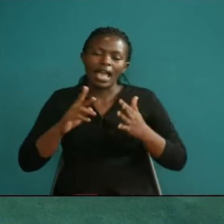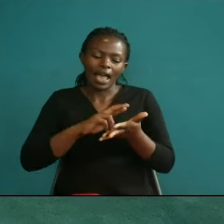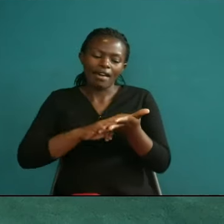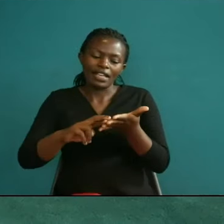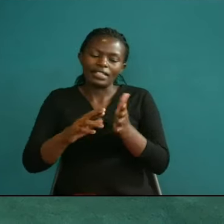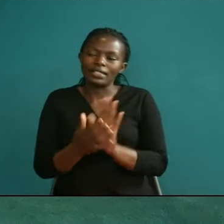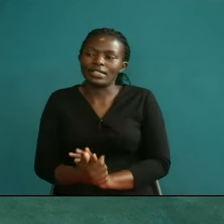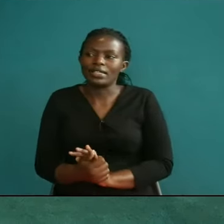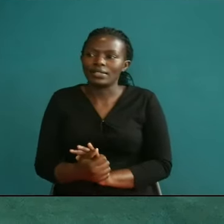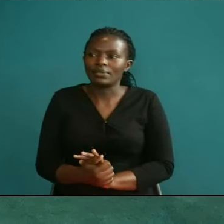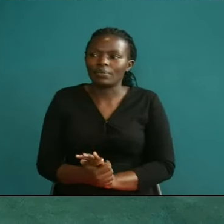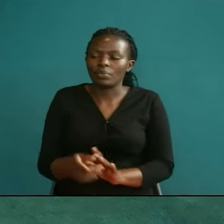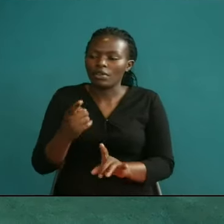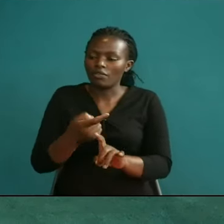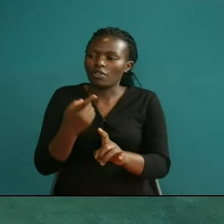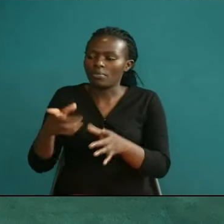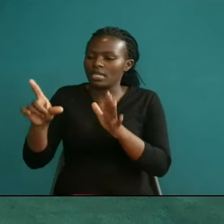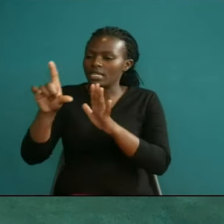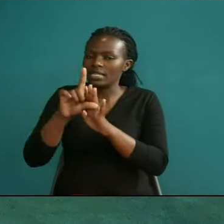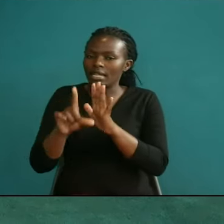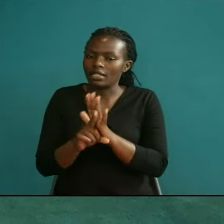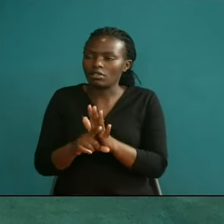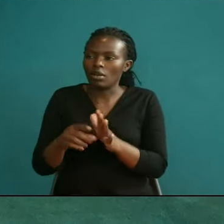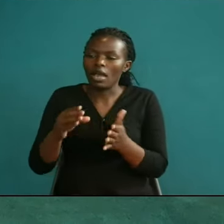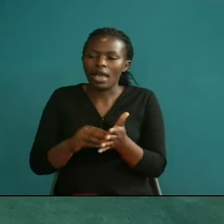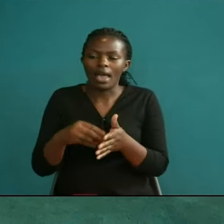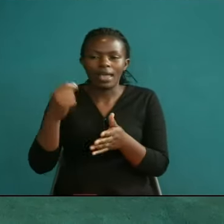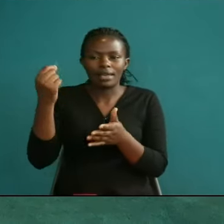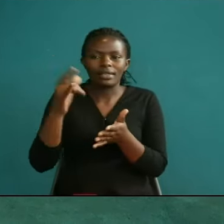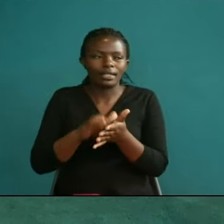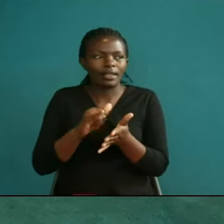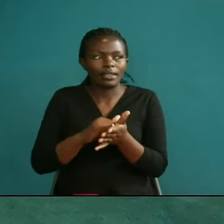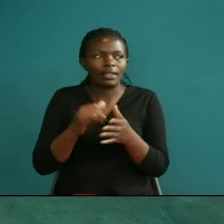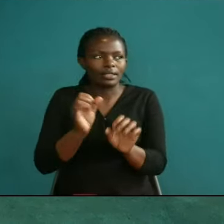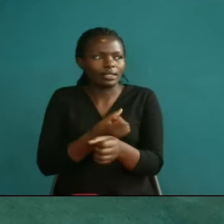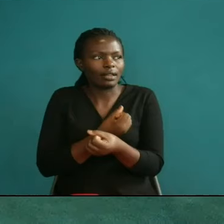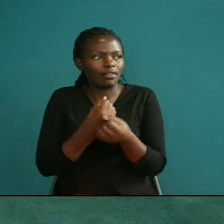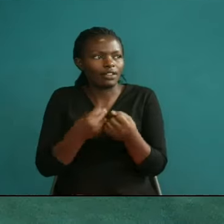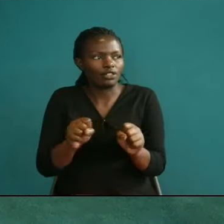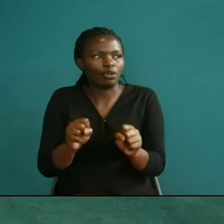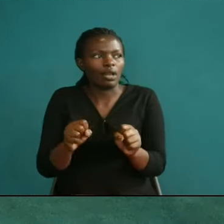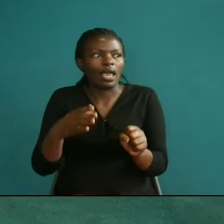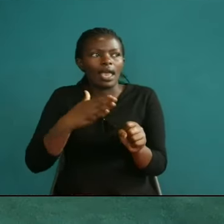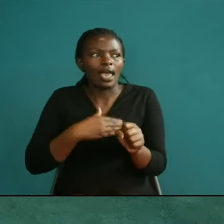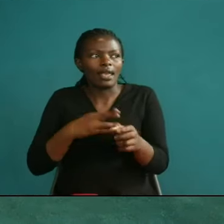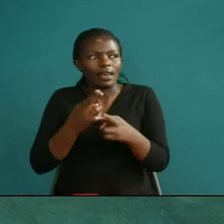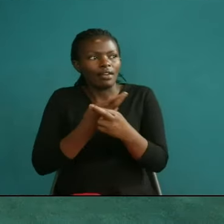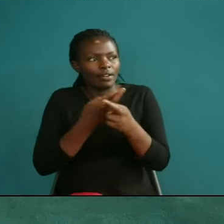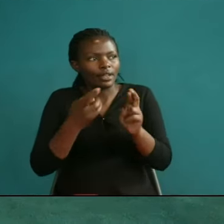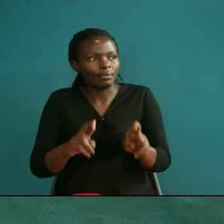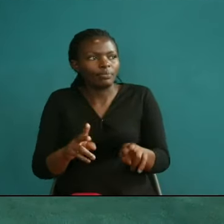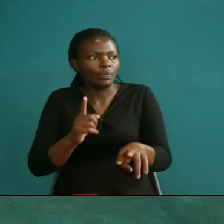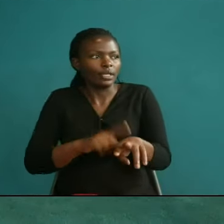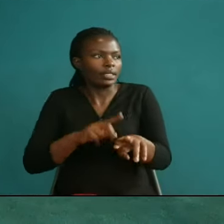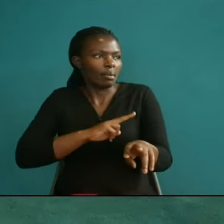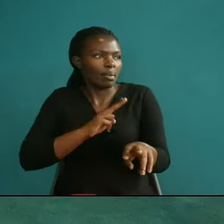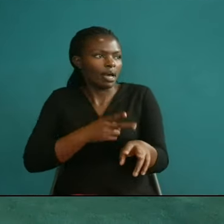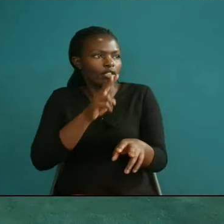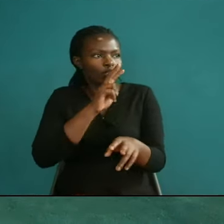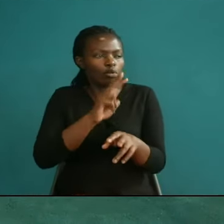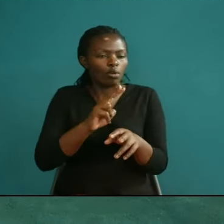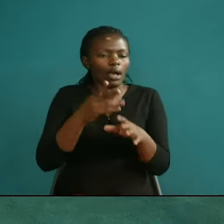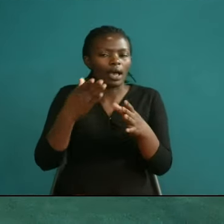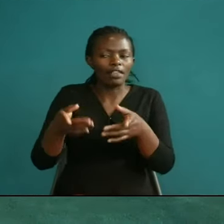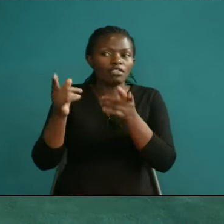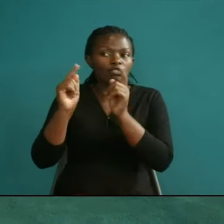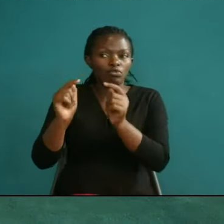From this lesson, I get to understand the aspect of salvation and redemption. Because even if you look at the